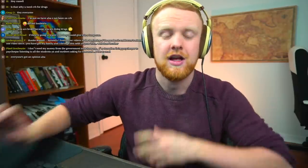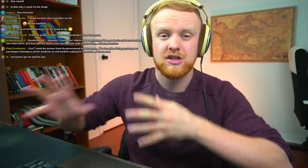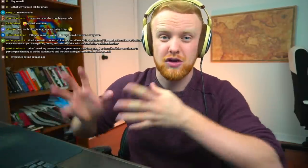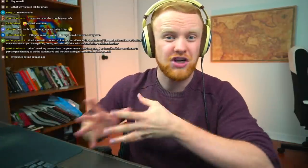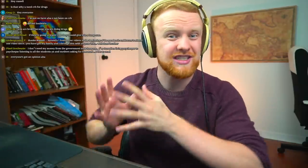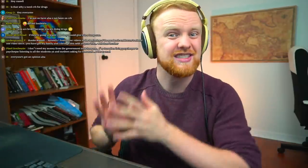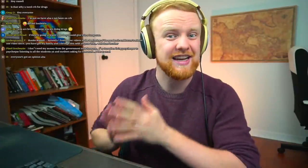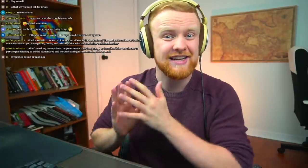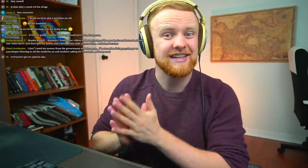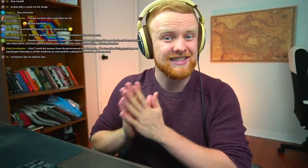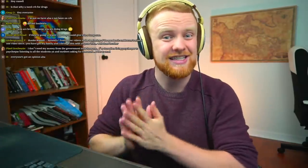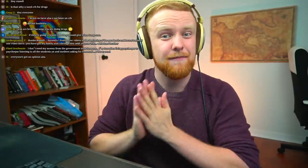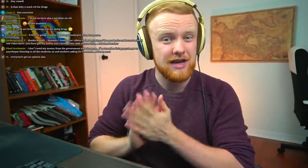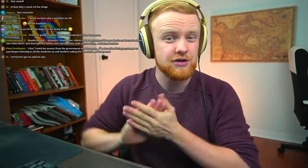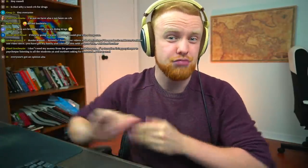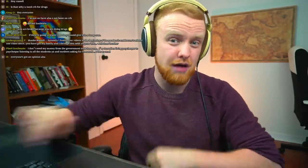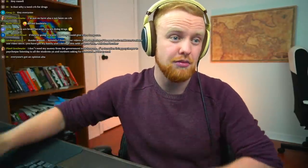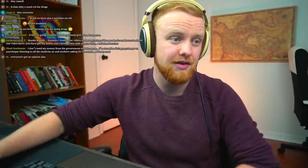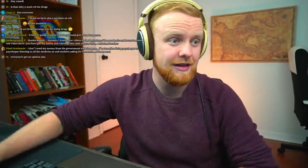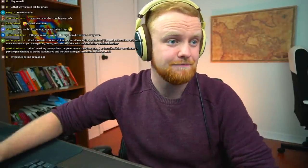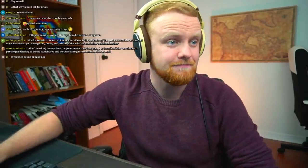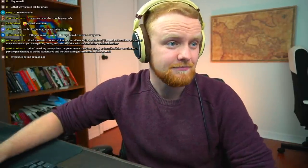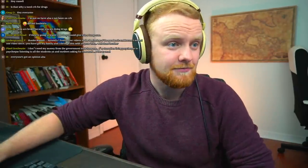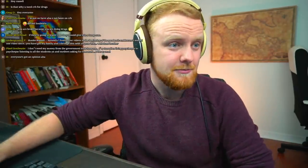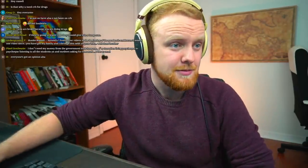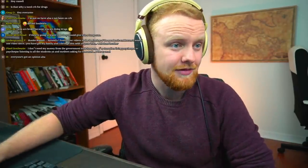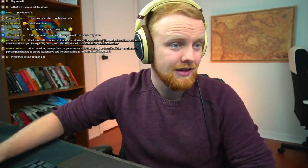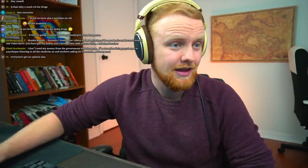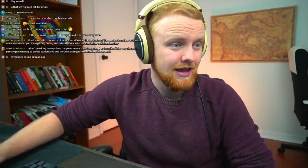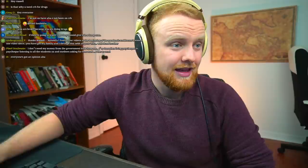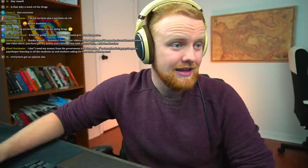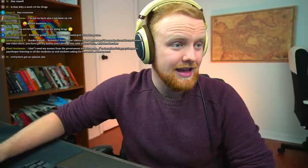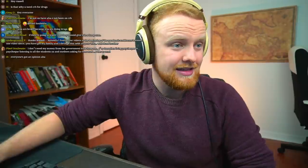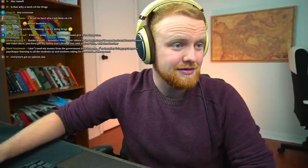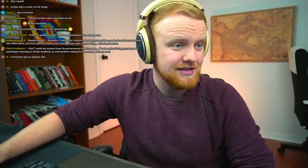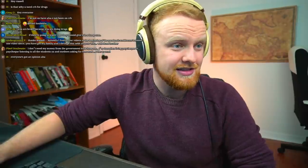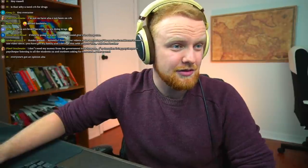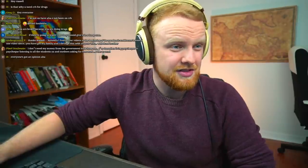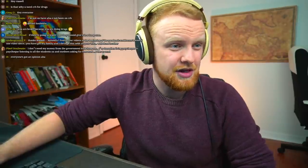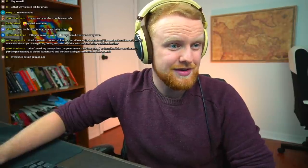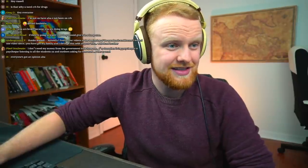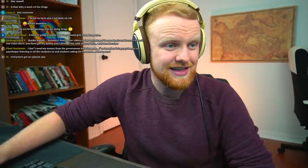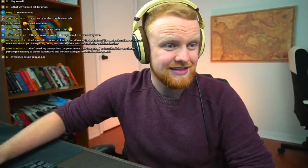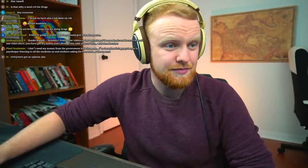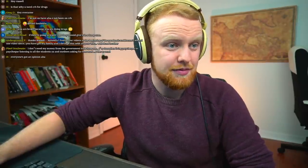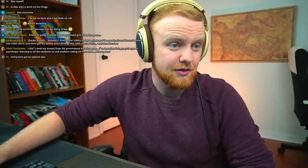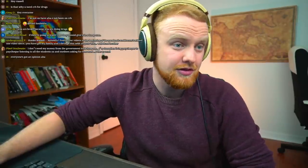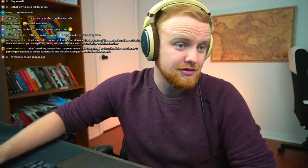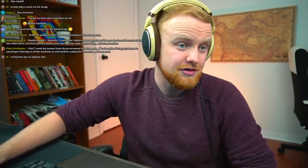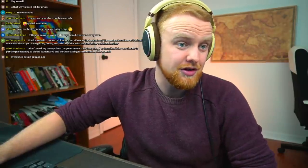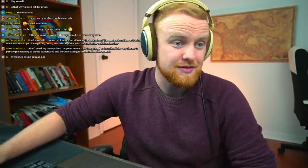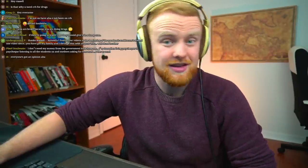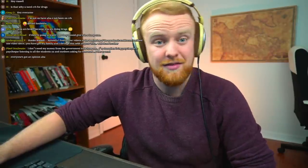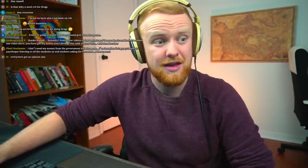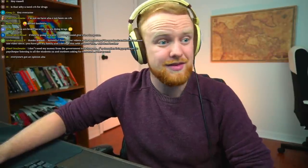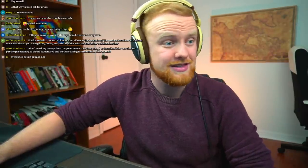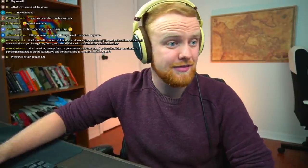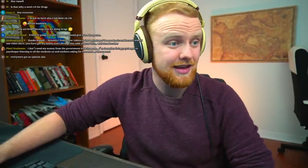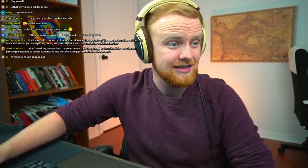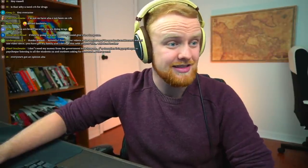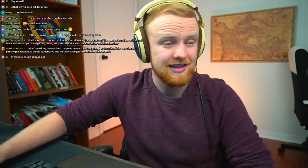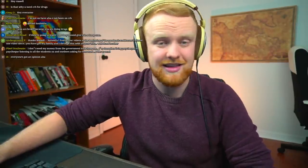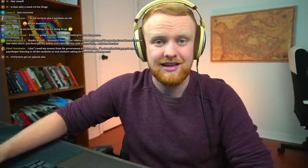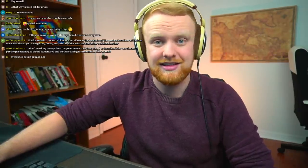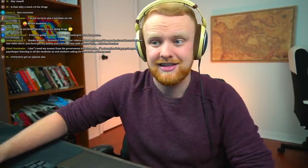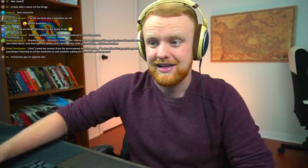right now, so long as the Senate doesn't see a major problem with it. Yeah, Susie says lowering CRB is senseless. People are going to lose their homes. Yeah, maybe in